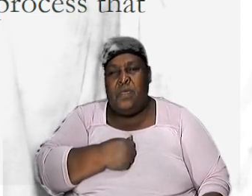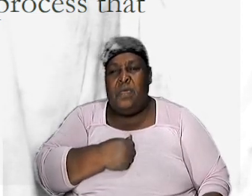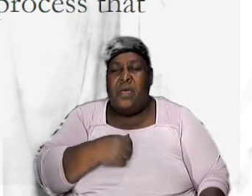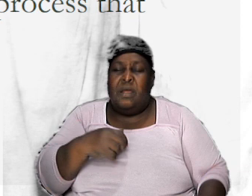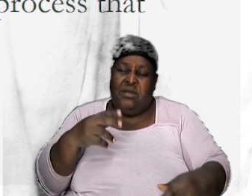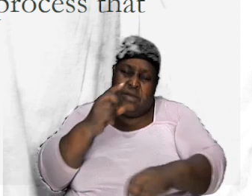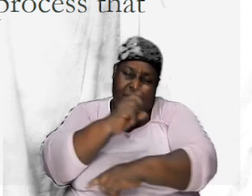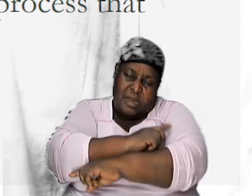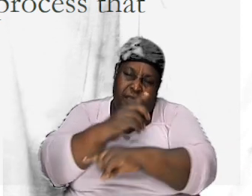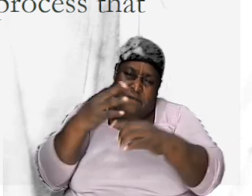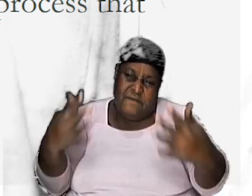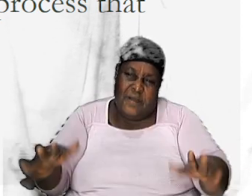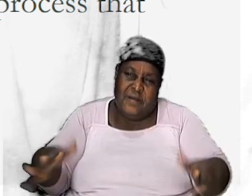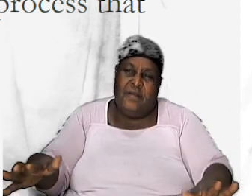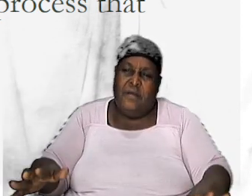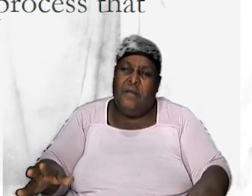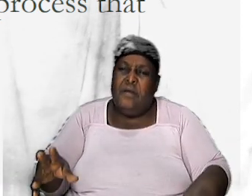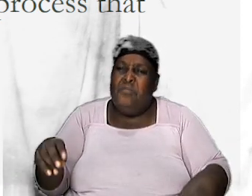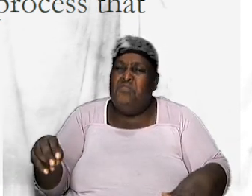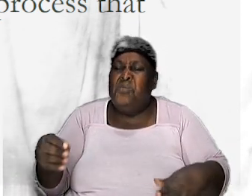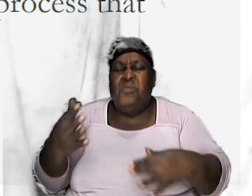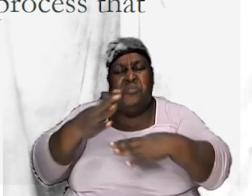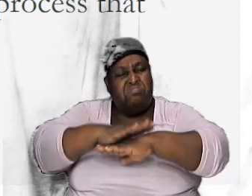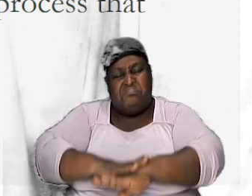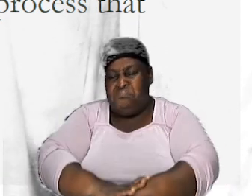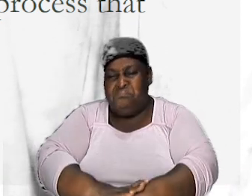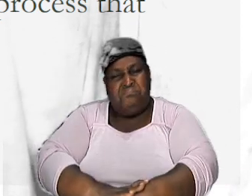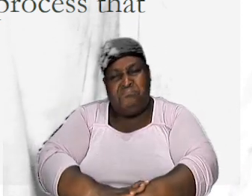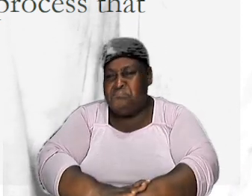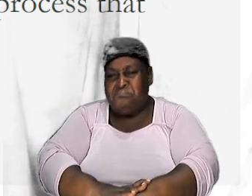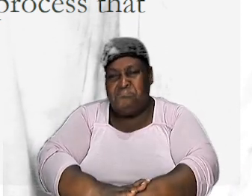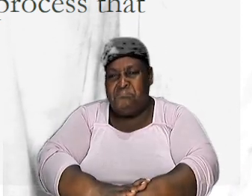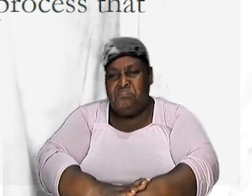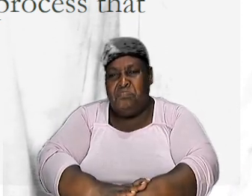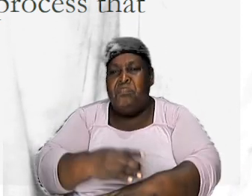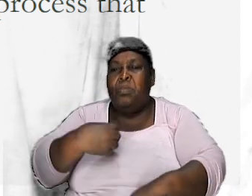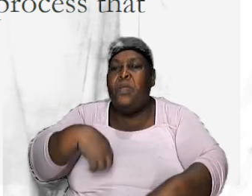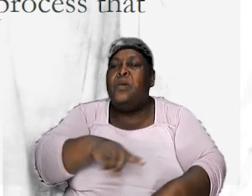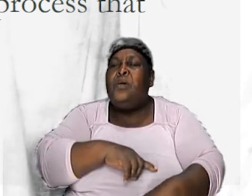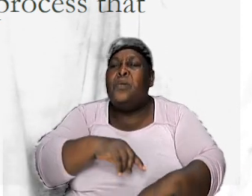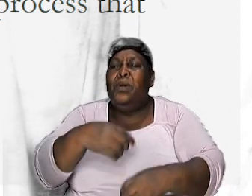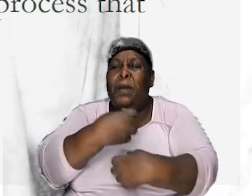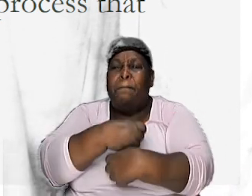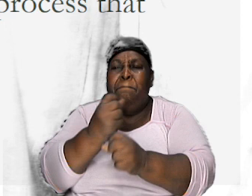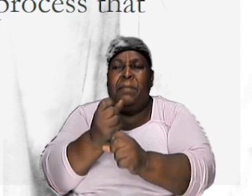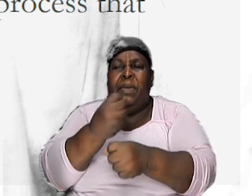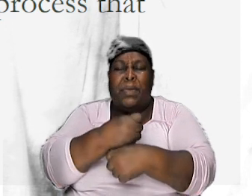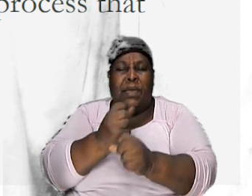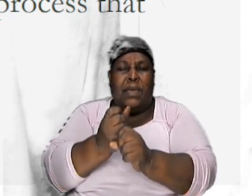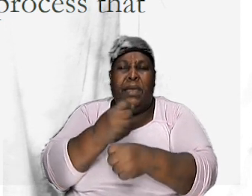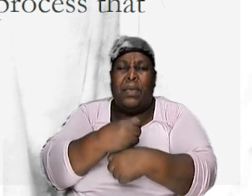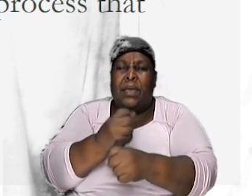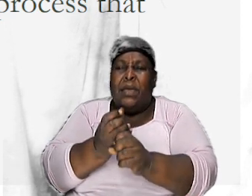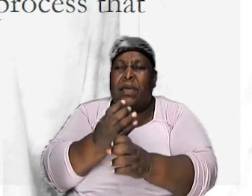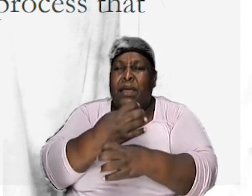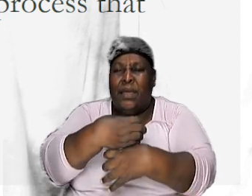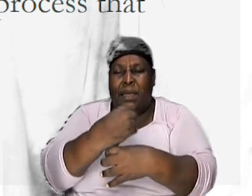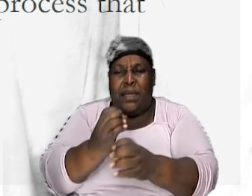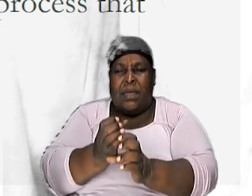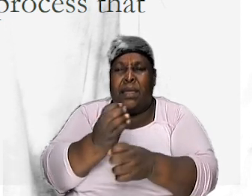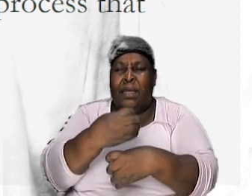day, it really does not satisfy. Amen. But we were created. Created. There is